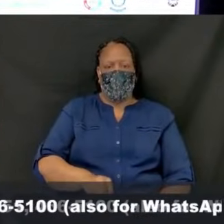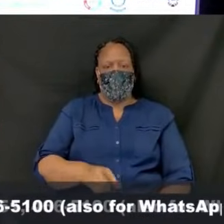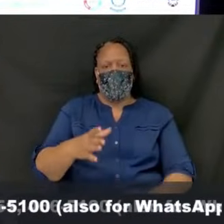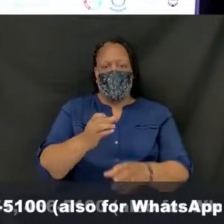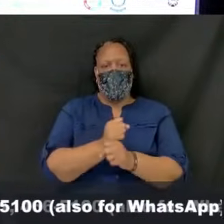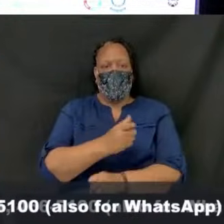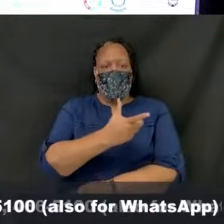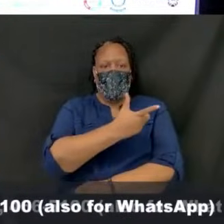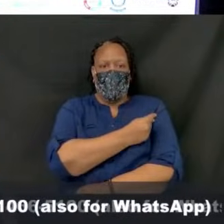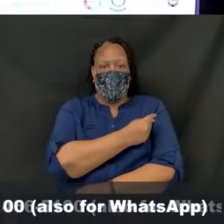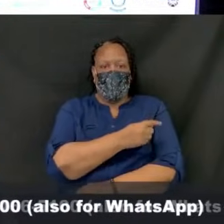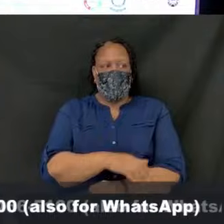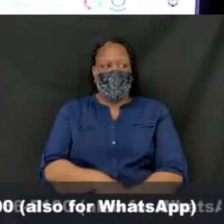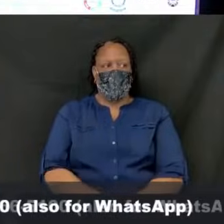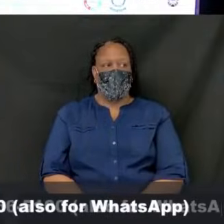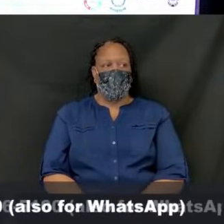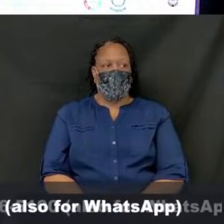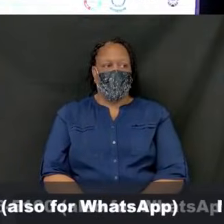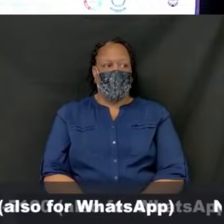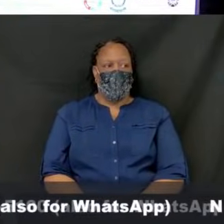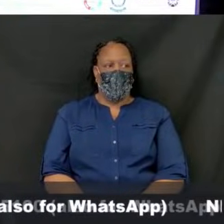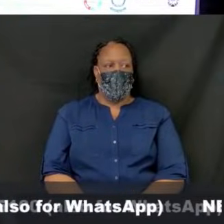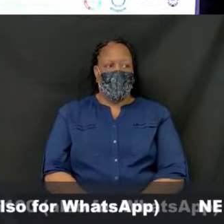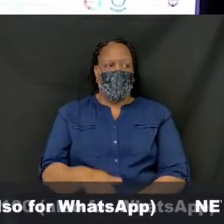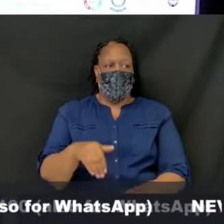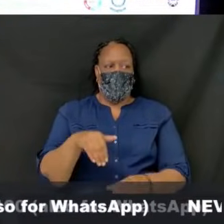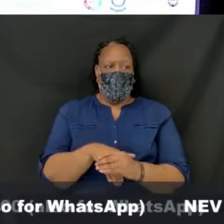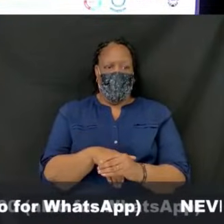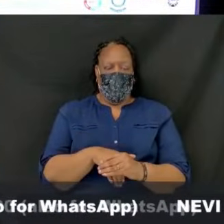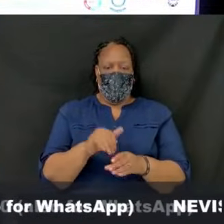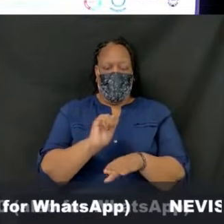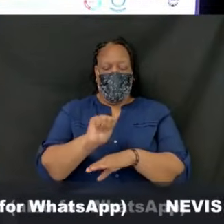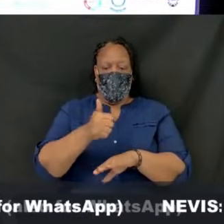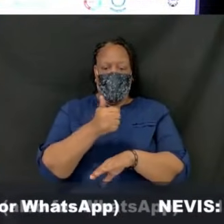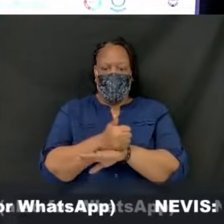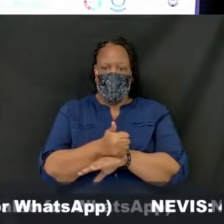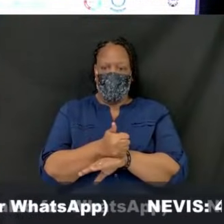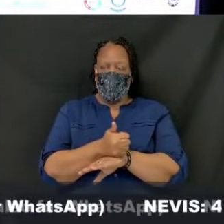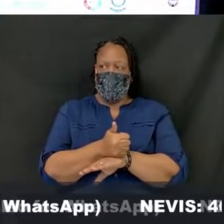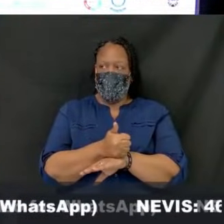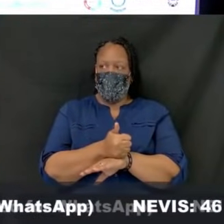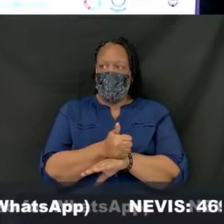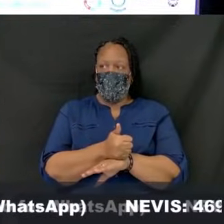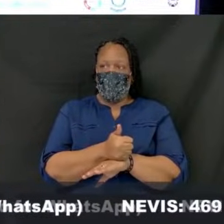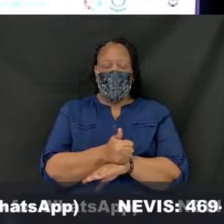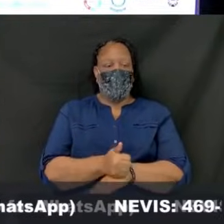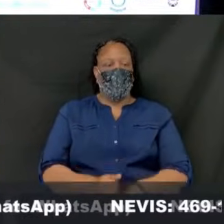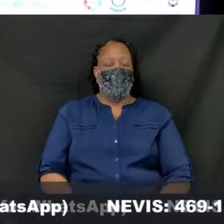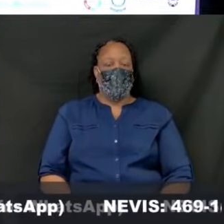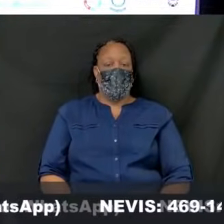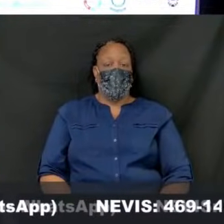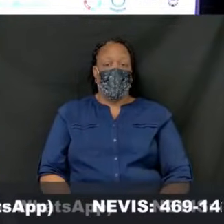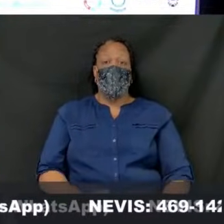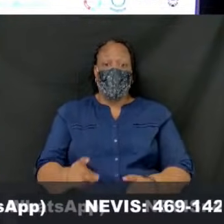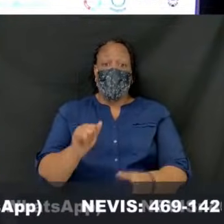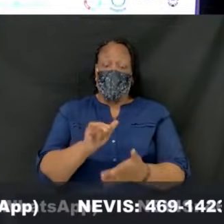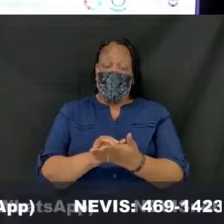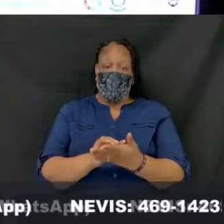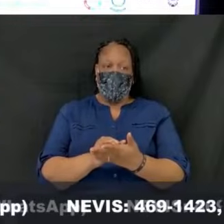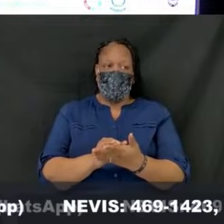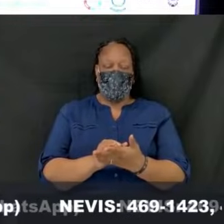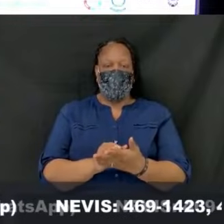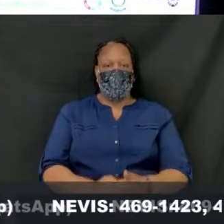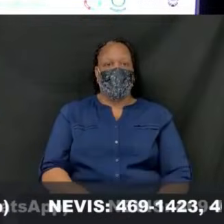been done in Antigua and elsewhere? Teachers, medical workers, and other